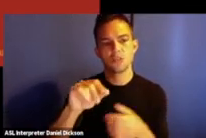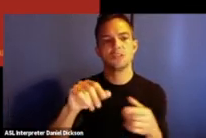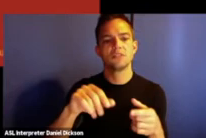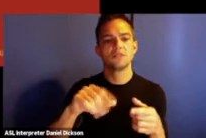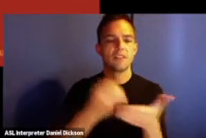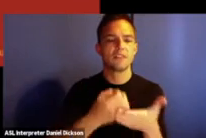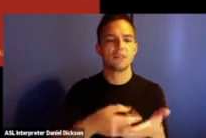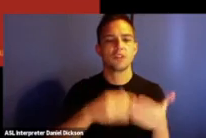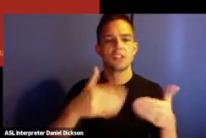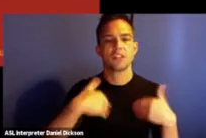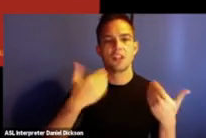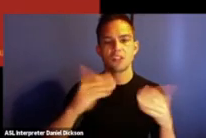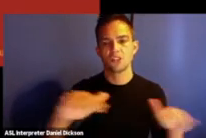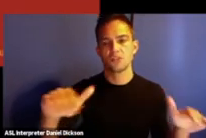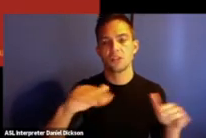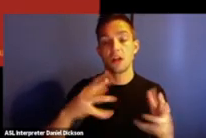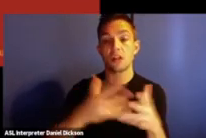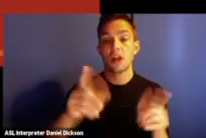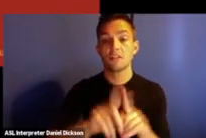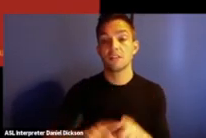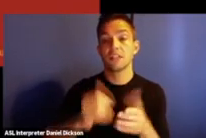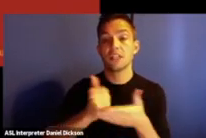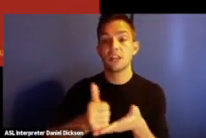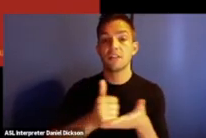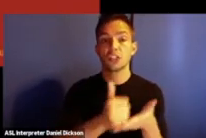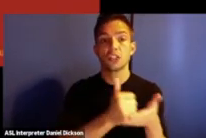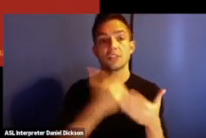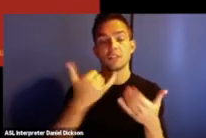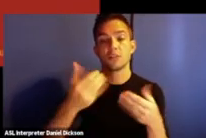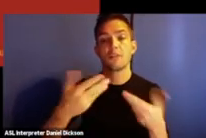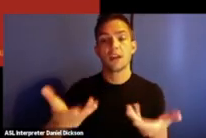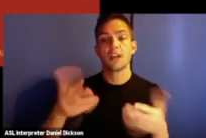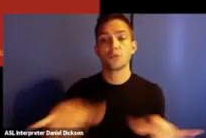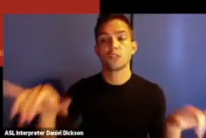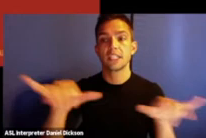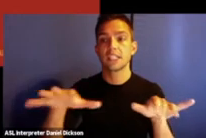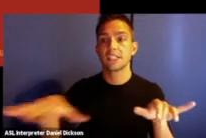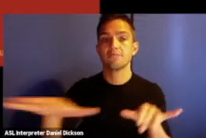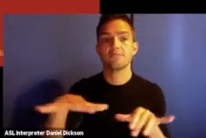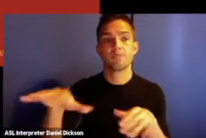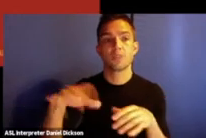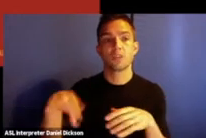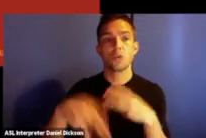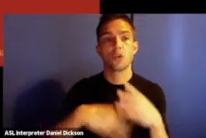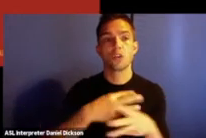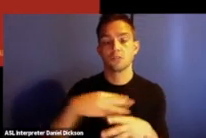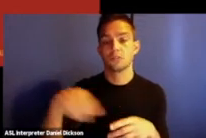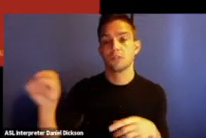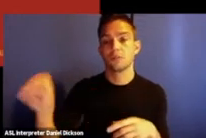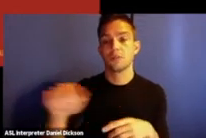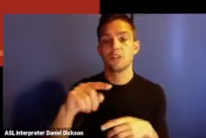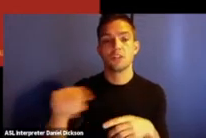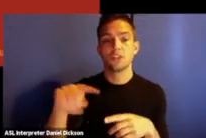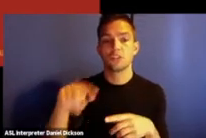children. There are a number of interventions that are still being provided routinely around the world that actually have evidence to show they're not